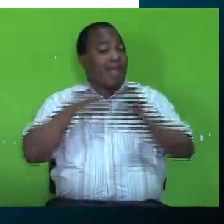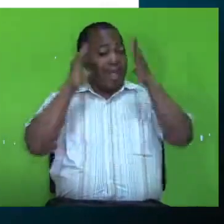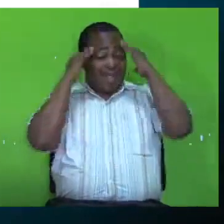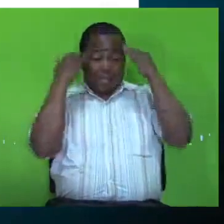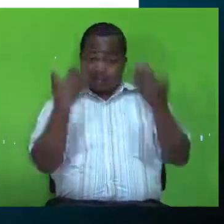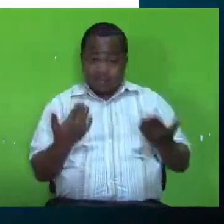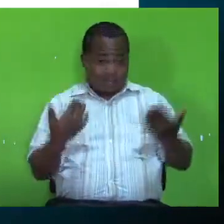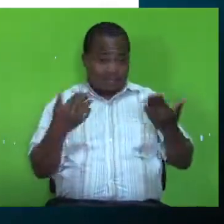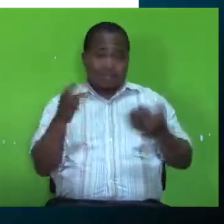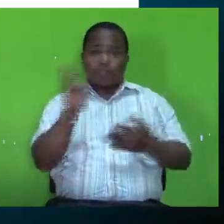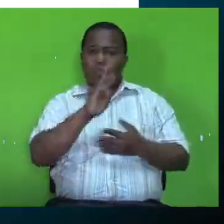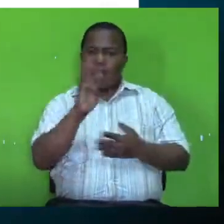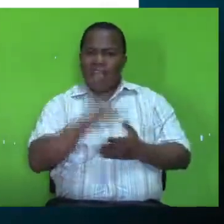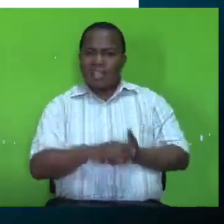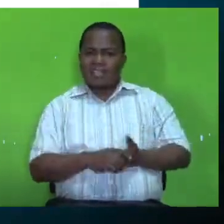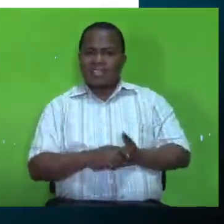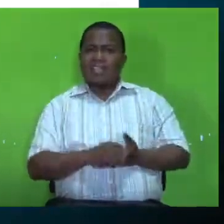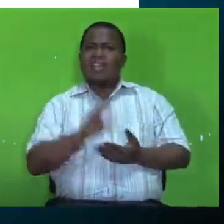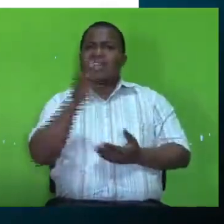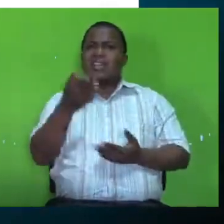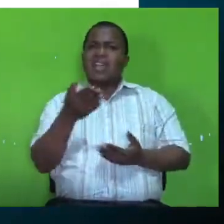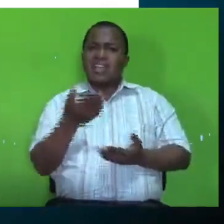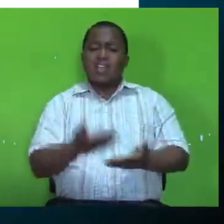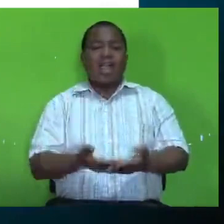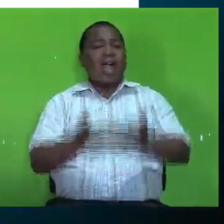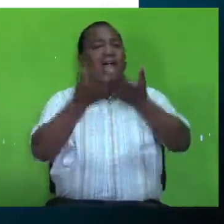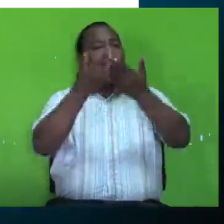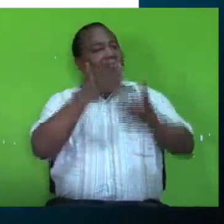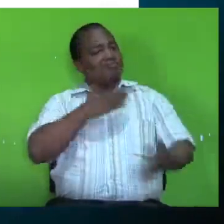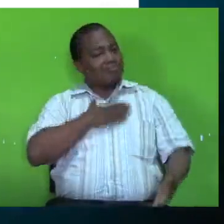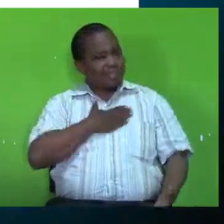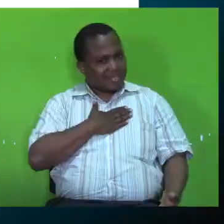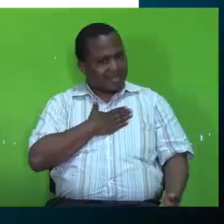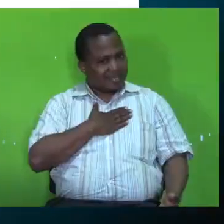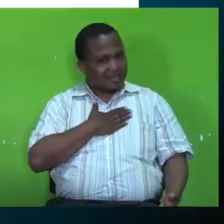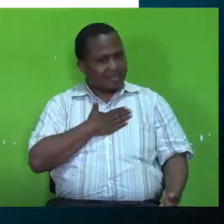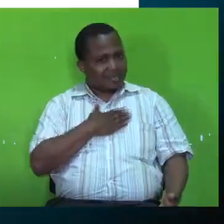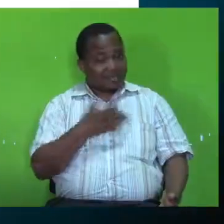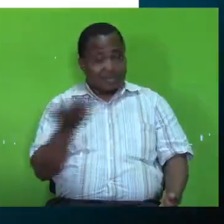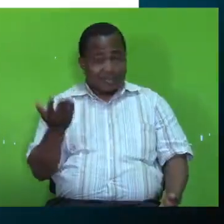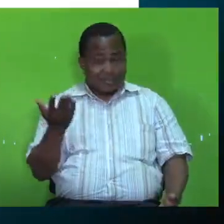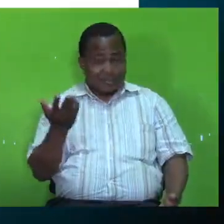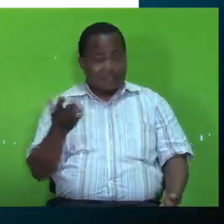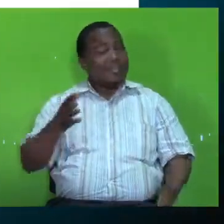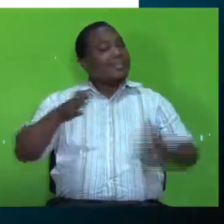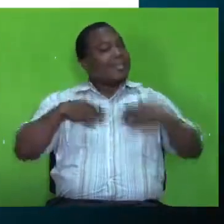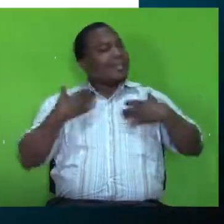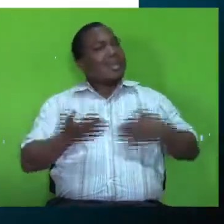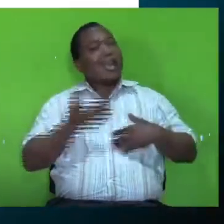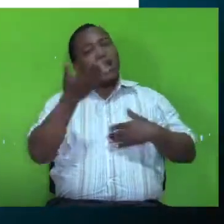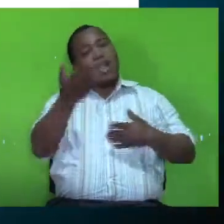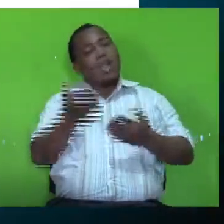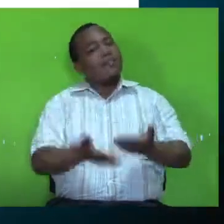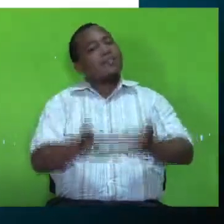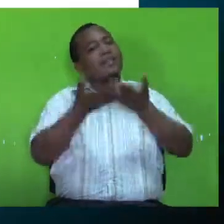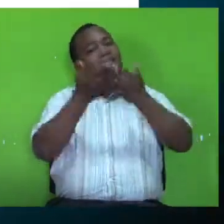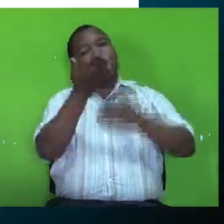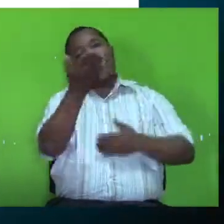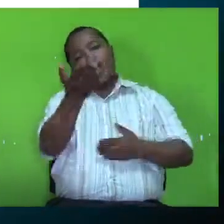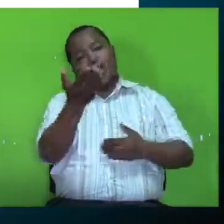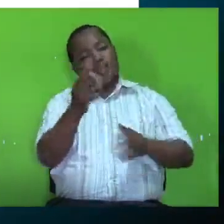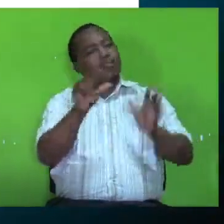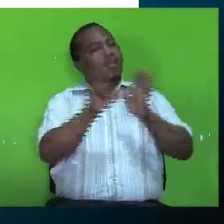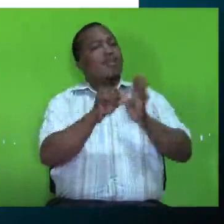why. Could you help me, please? Yes? I need your assistance, my